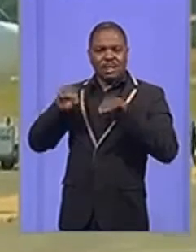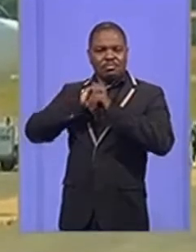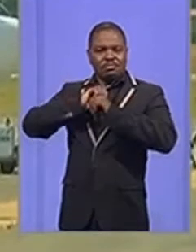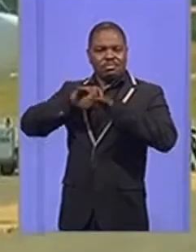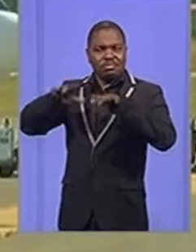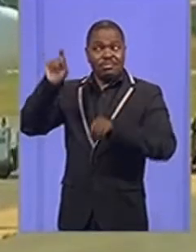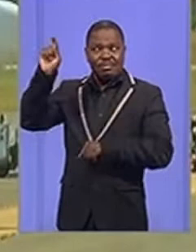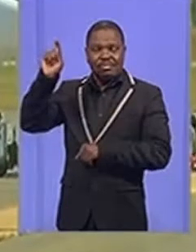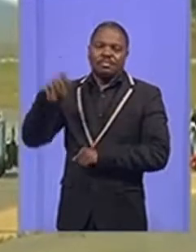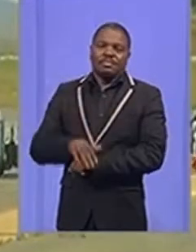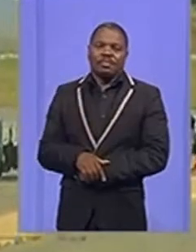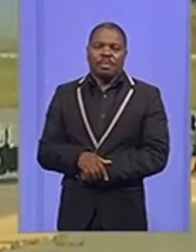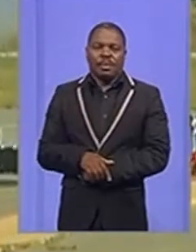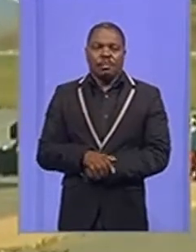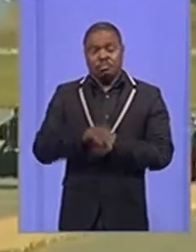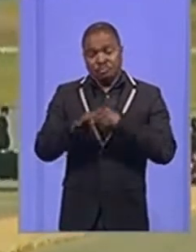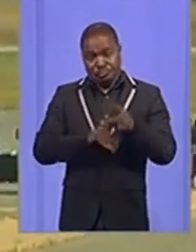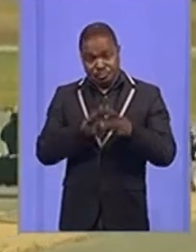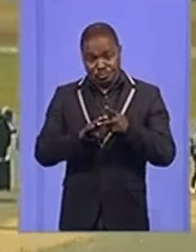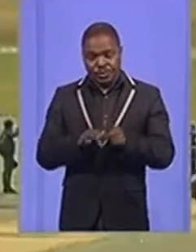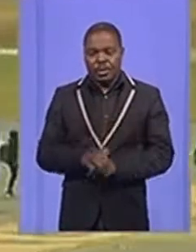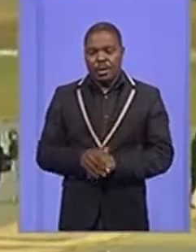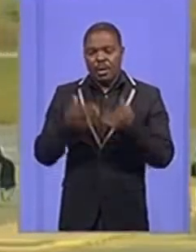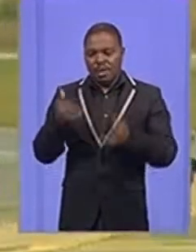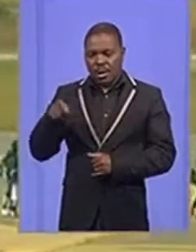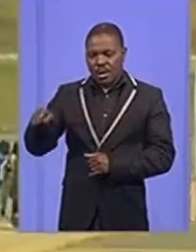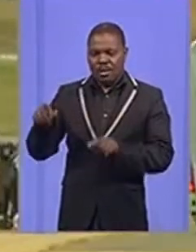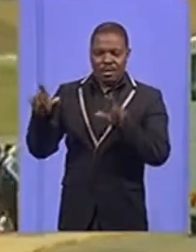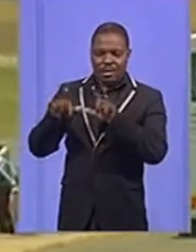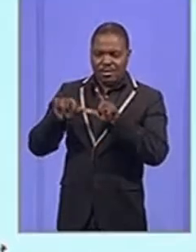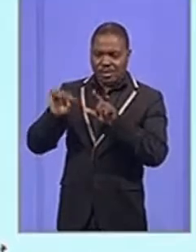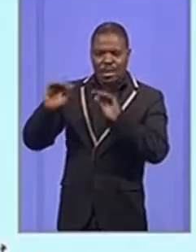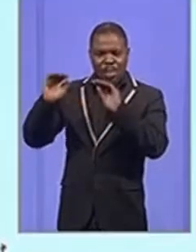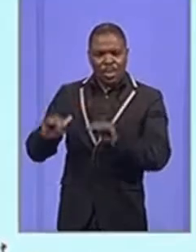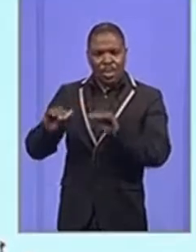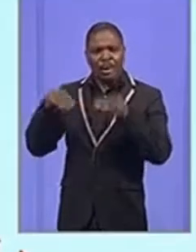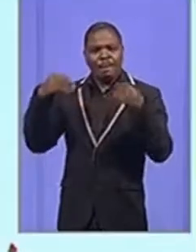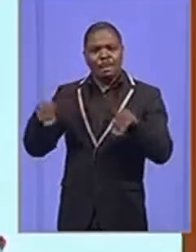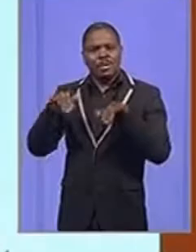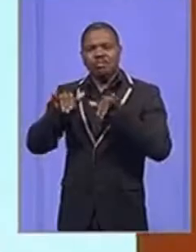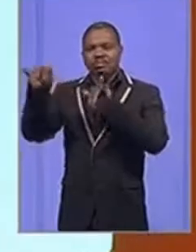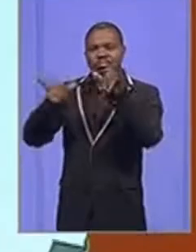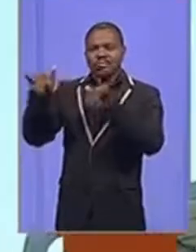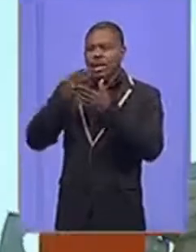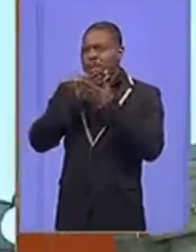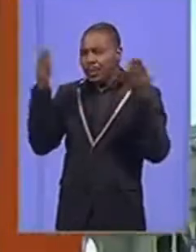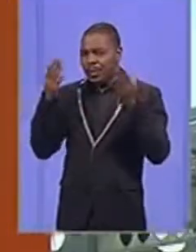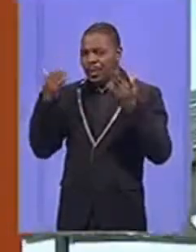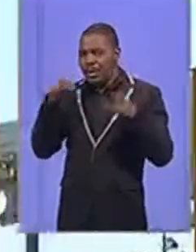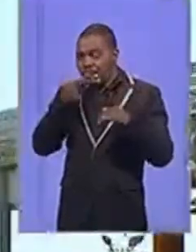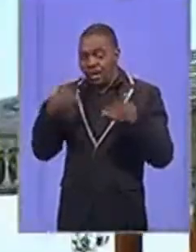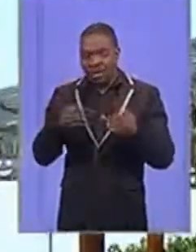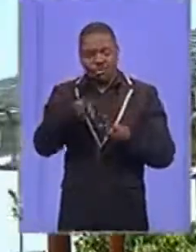ka nageng yeo. Go sa le bjalo, go emišwa nakwana ga difofane tša kgwebo go amile industeri ya boeti